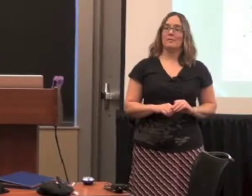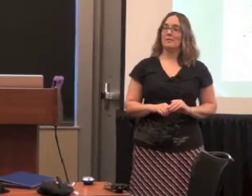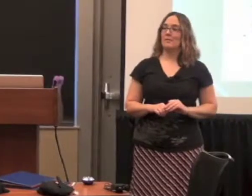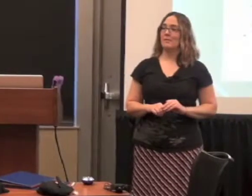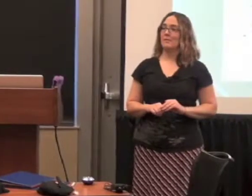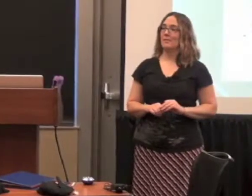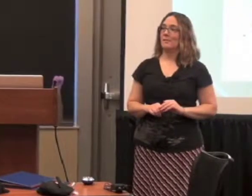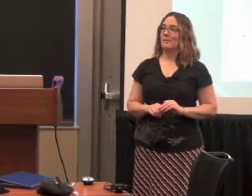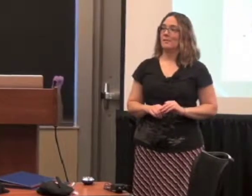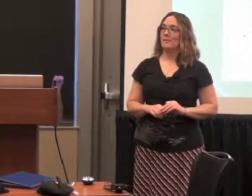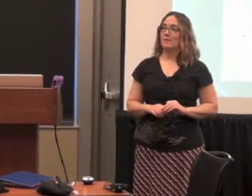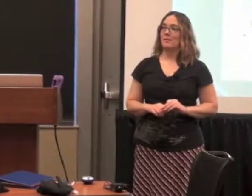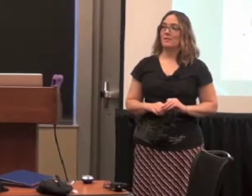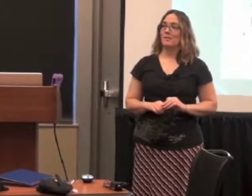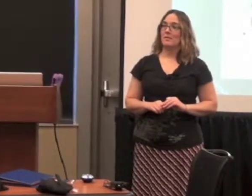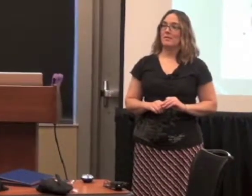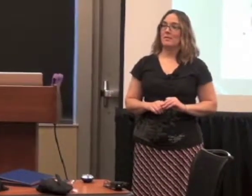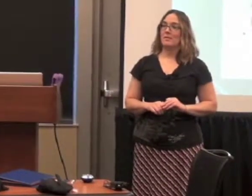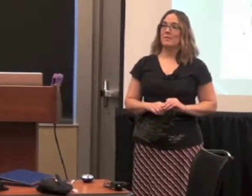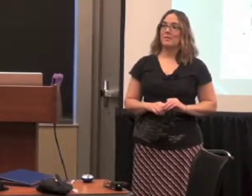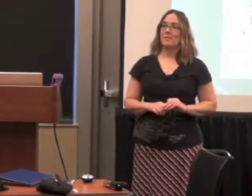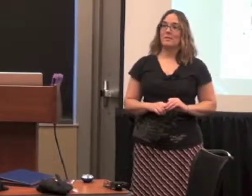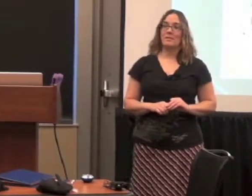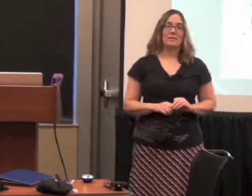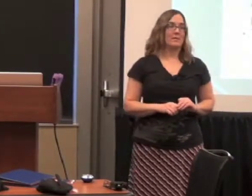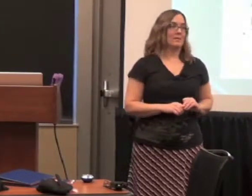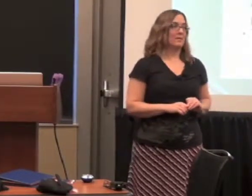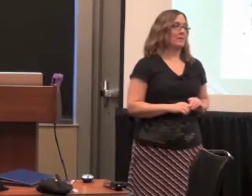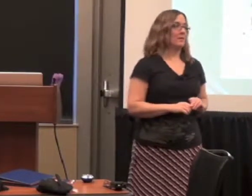And I think I already gave you the answer when we were talking about PECS.